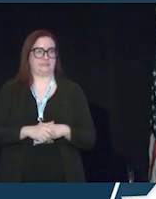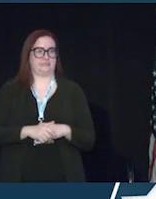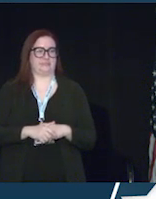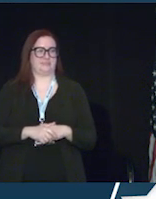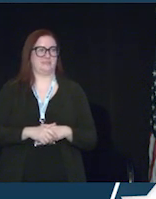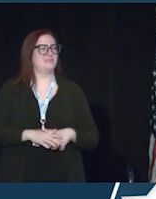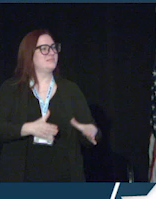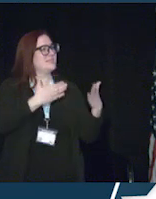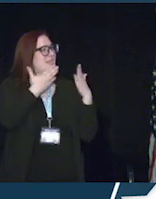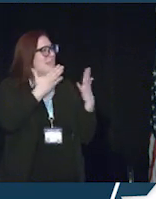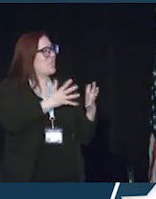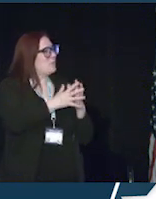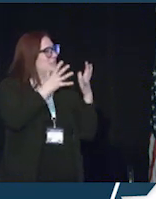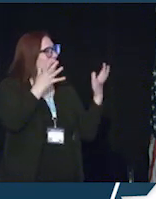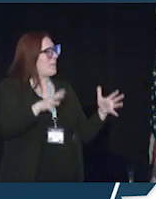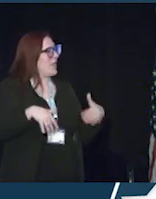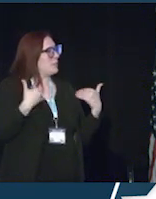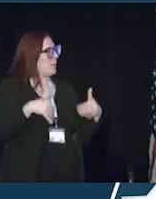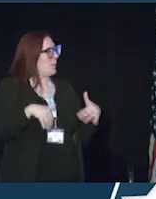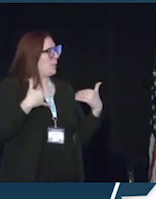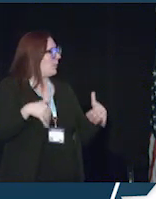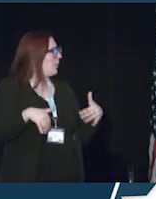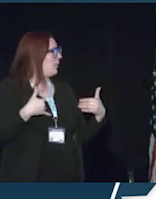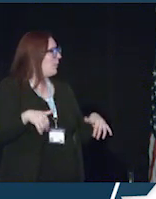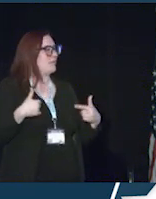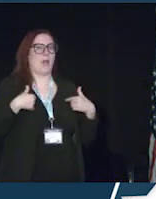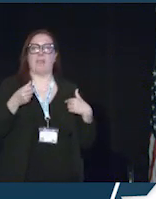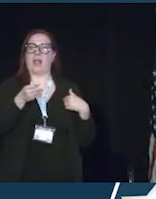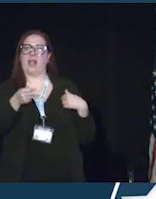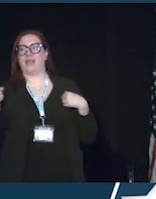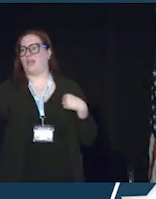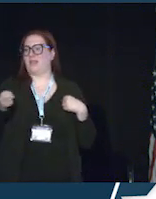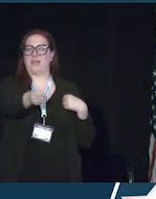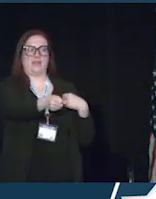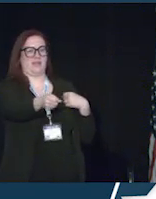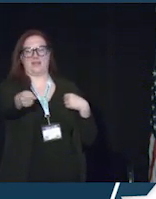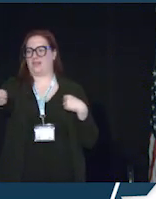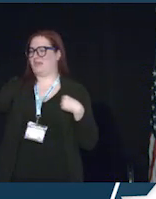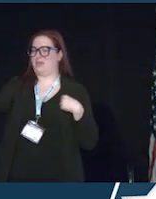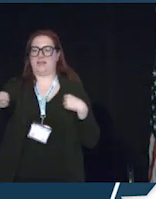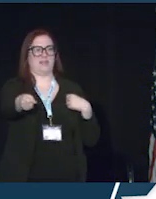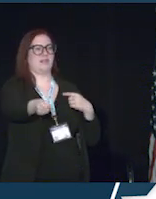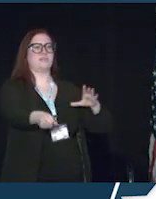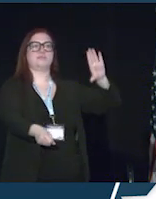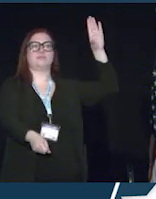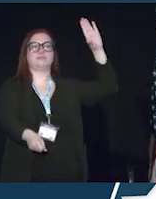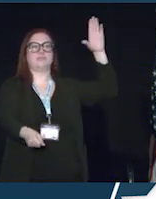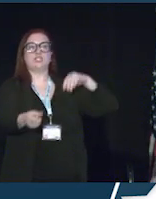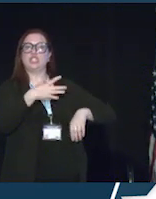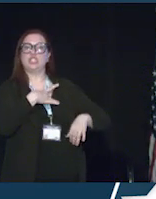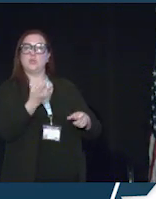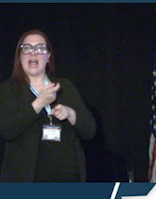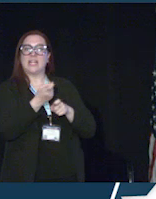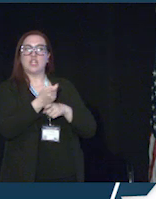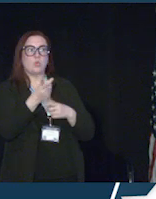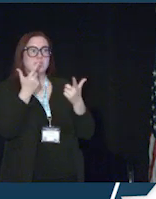Thank you so much. It's really bouncy. It's kind of fun. Raise your hand if you like jokes.